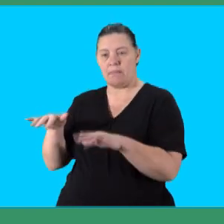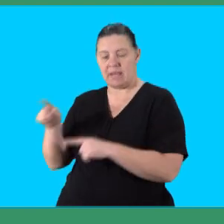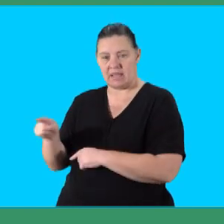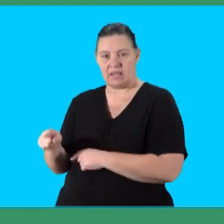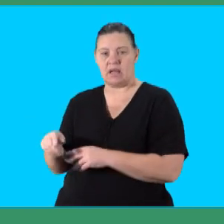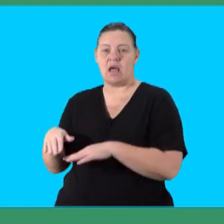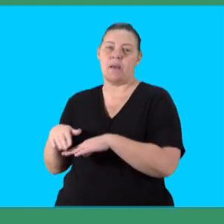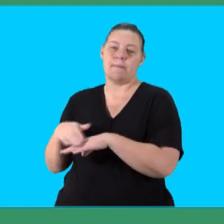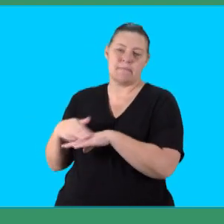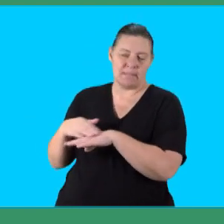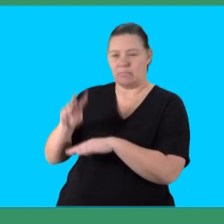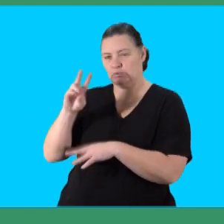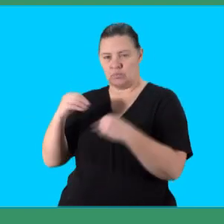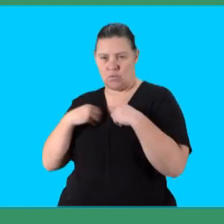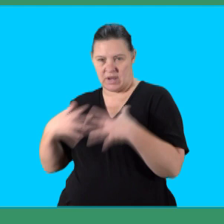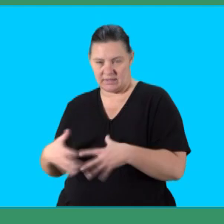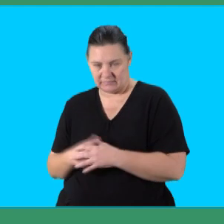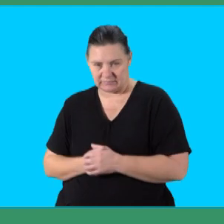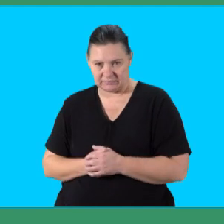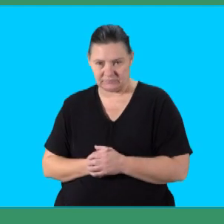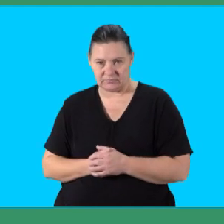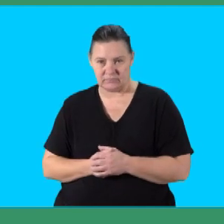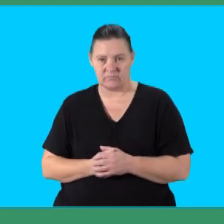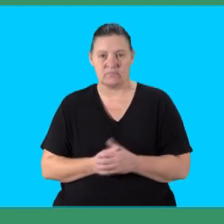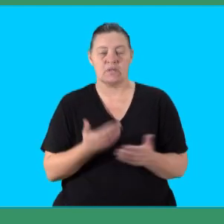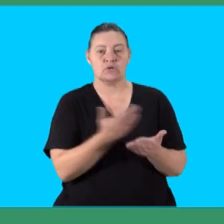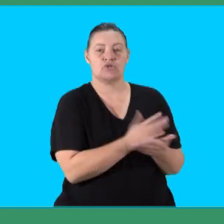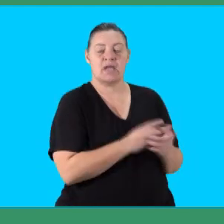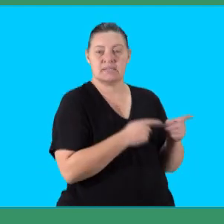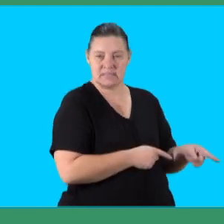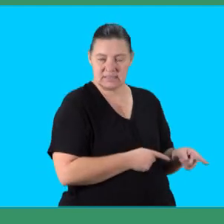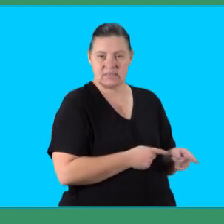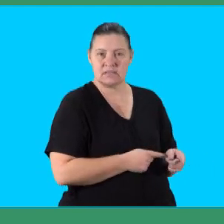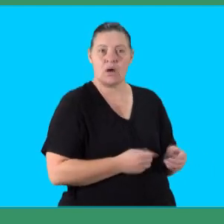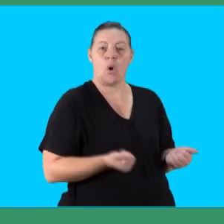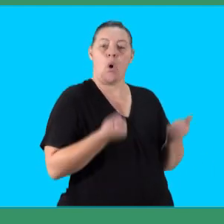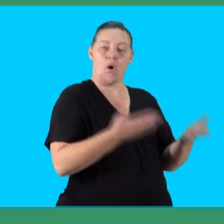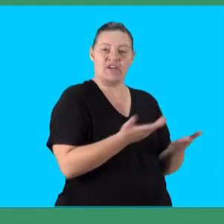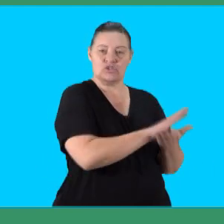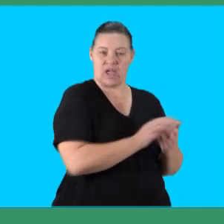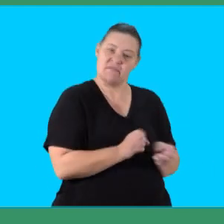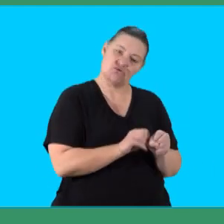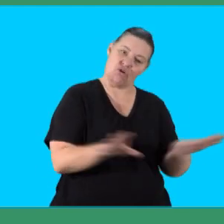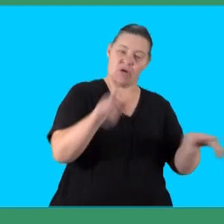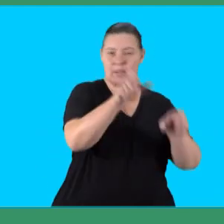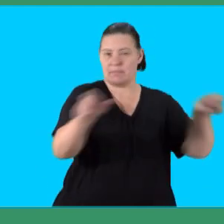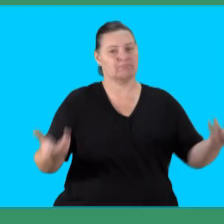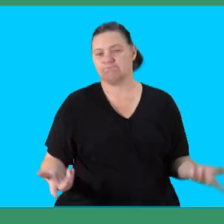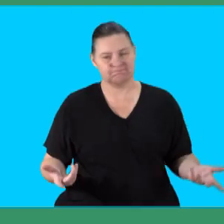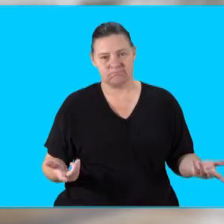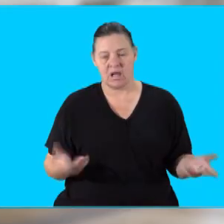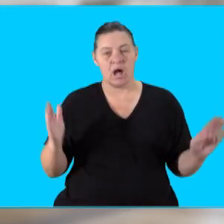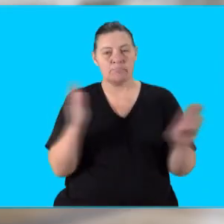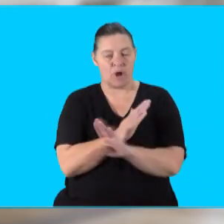least 2 owners. Then shares of a private company may not offer shares to the general public. So a private